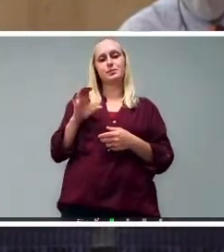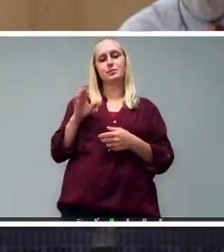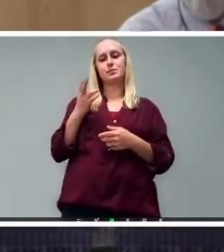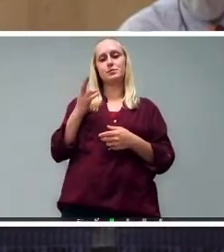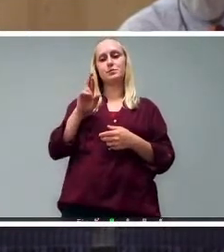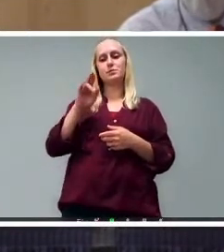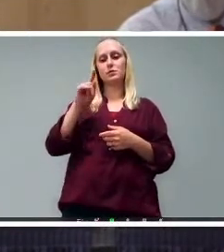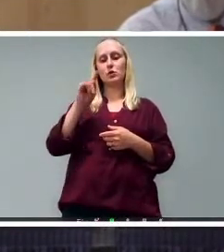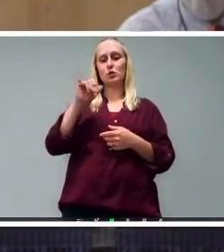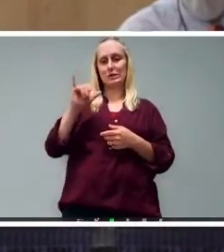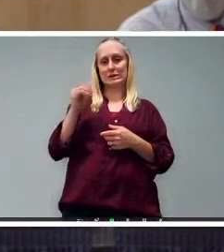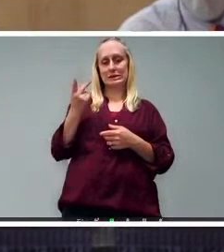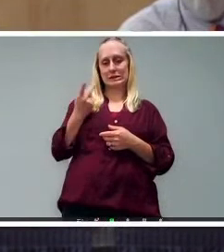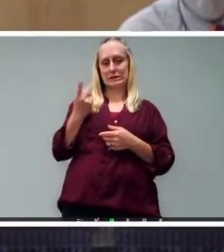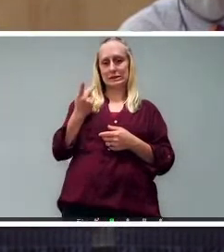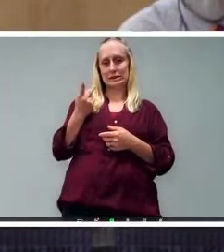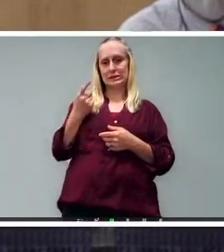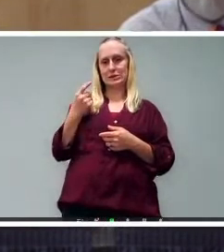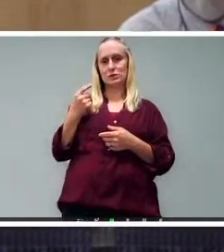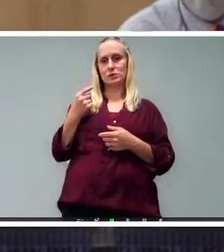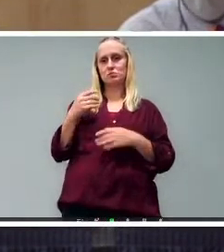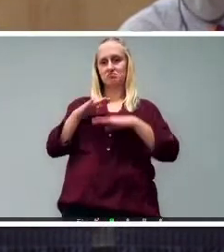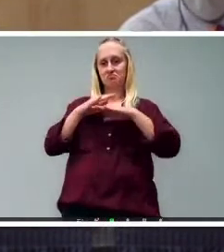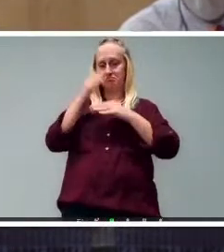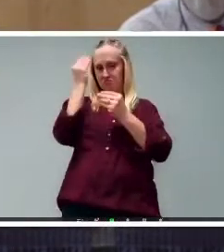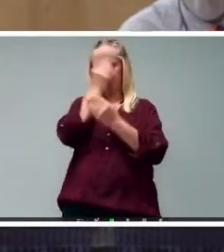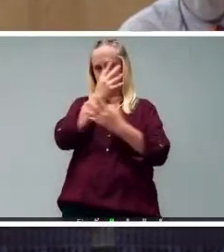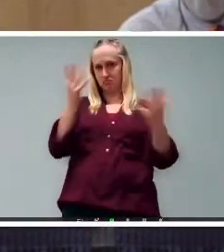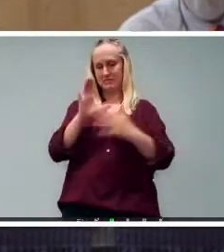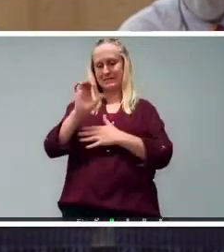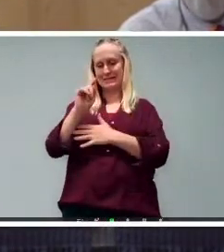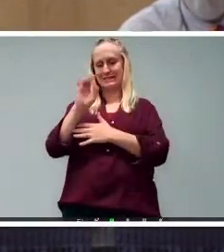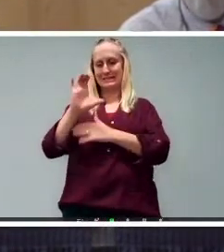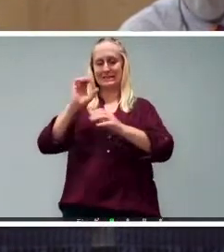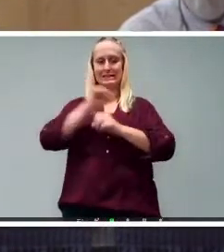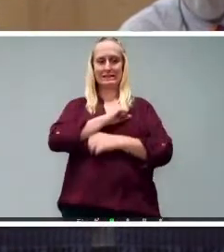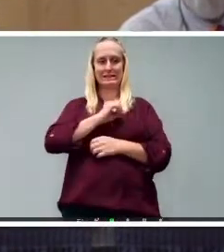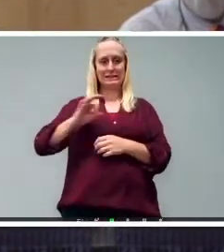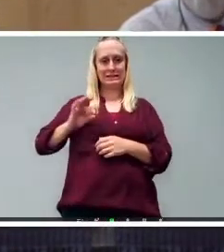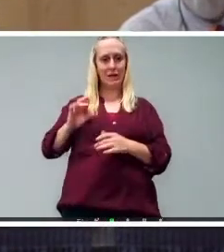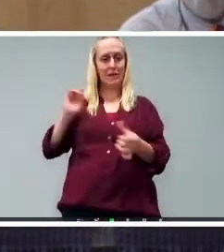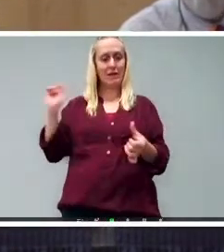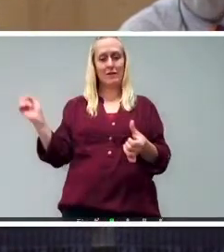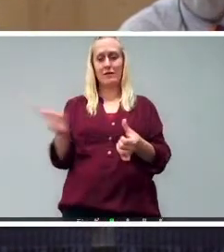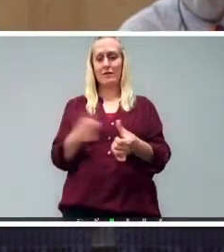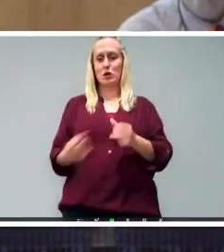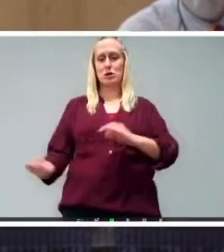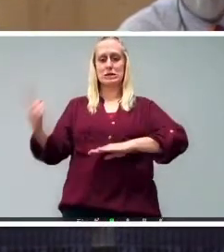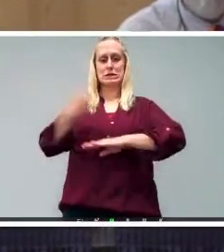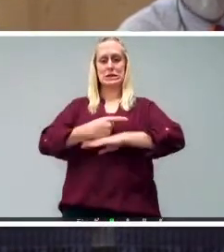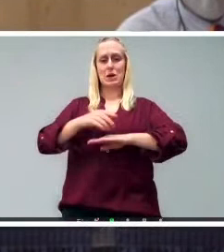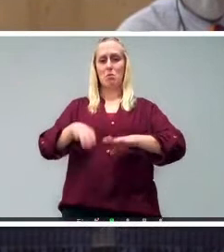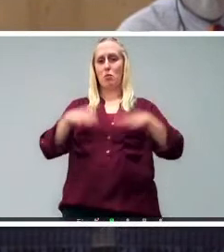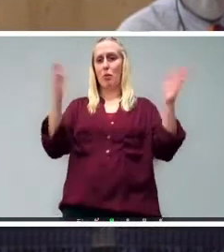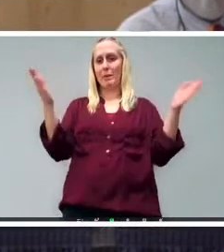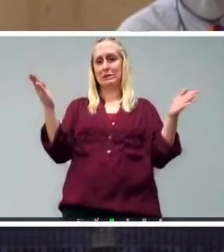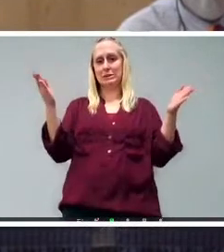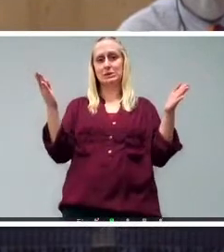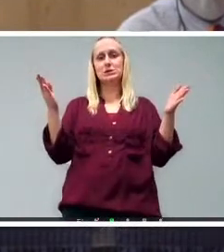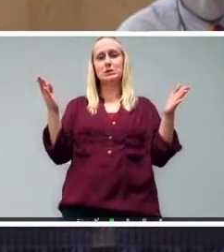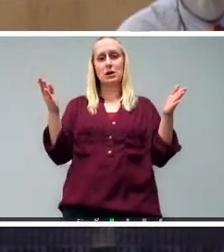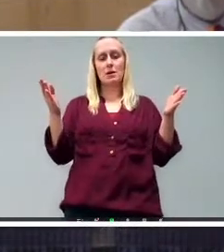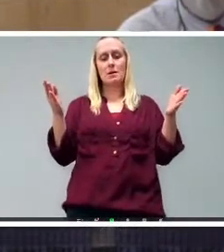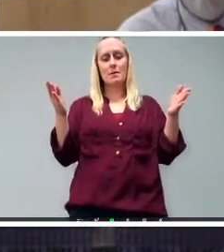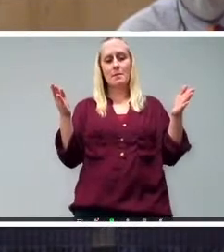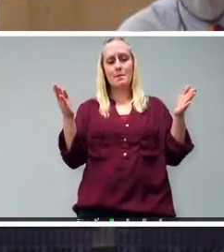briefed mm-hmm. up CTEC staff the first day, basically, mm-hmm. of opening. Because